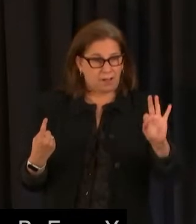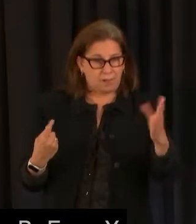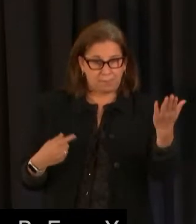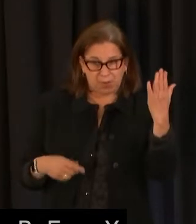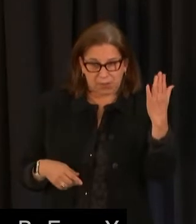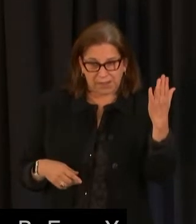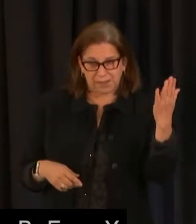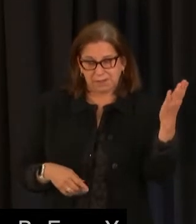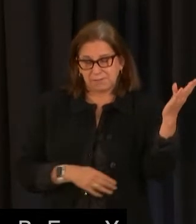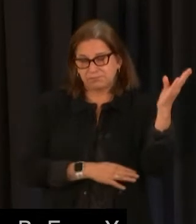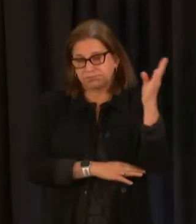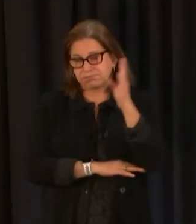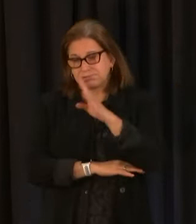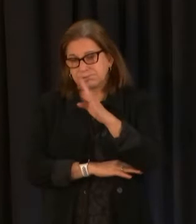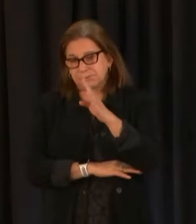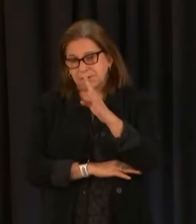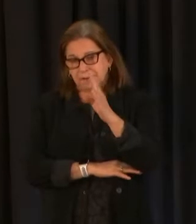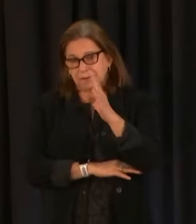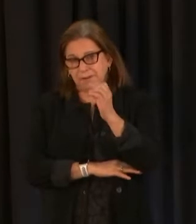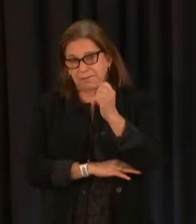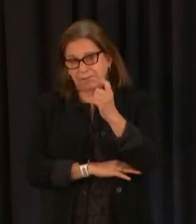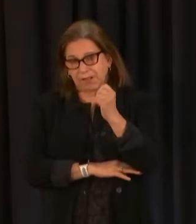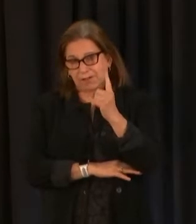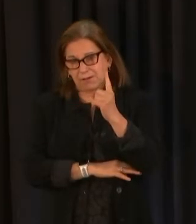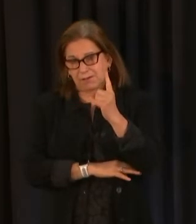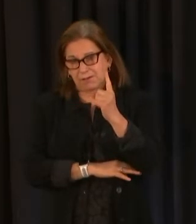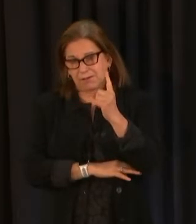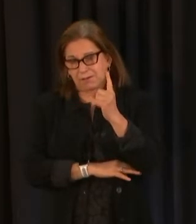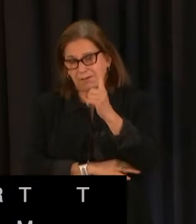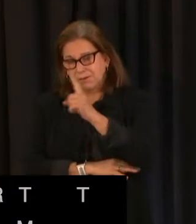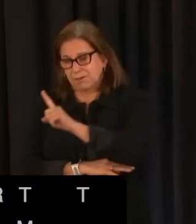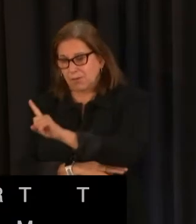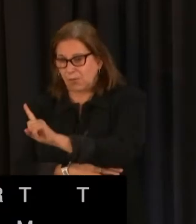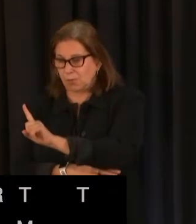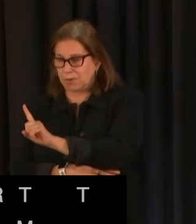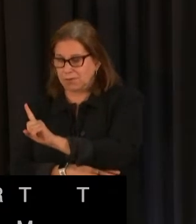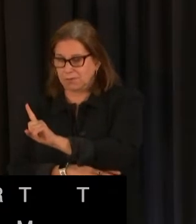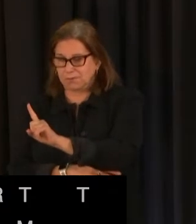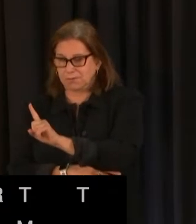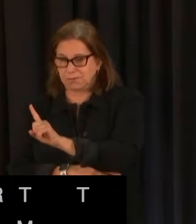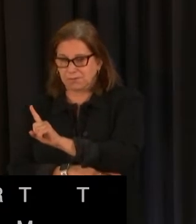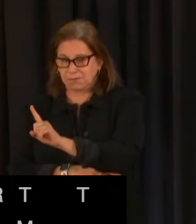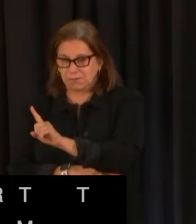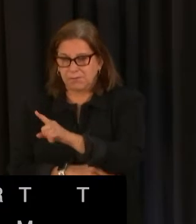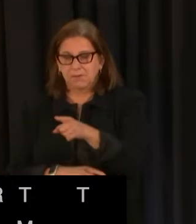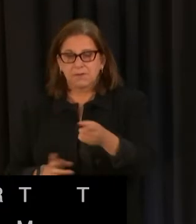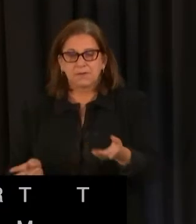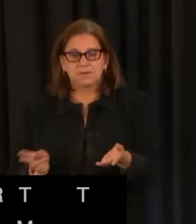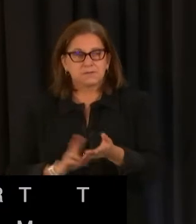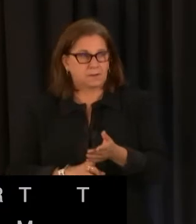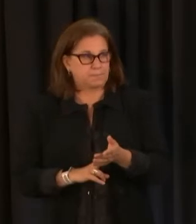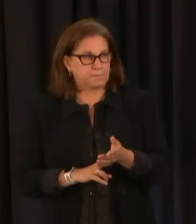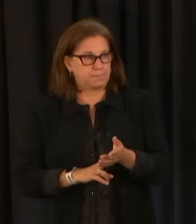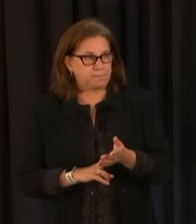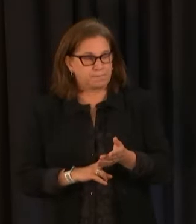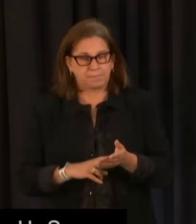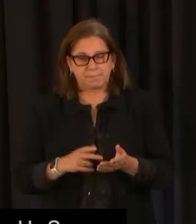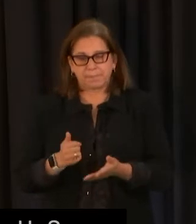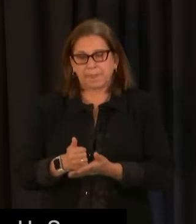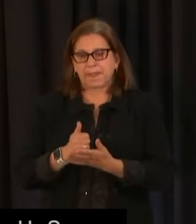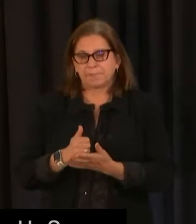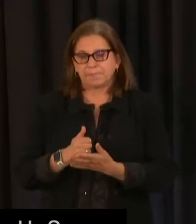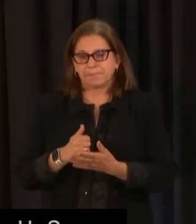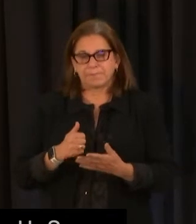a.m., 11 a.m., and 1 p.m. Please sign up to help us get back to life in